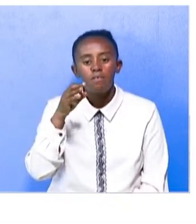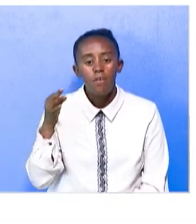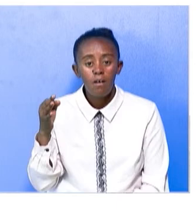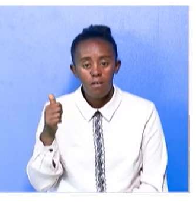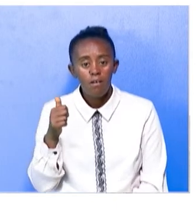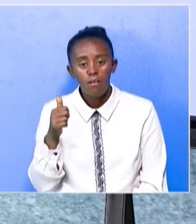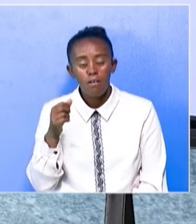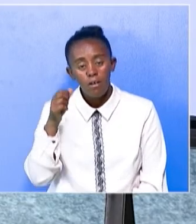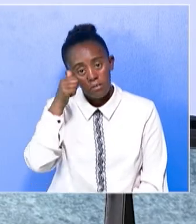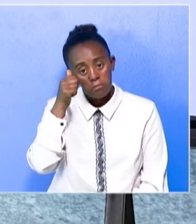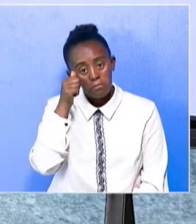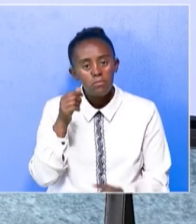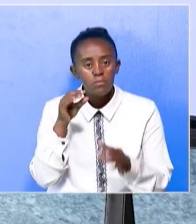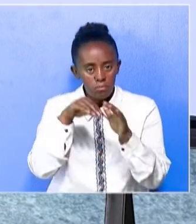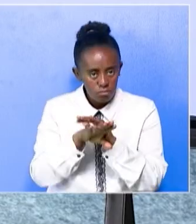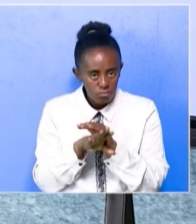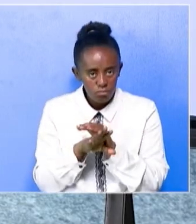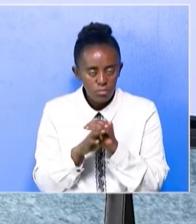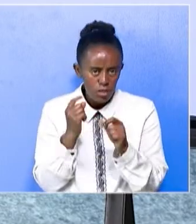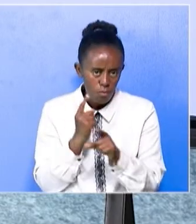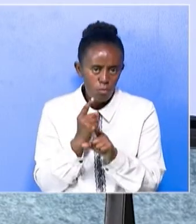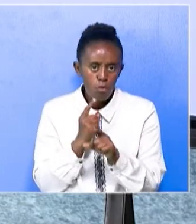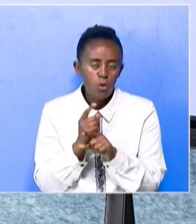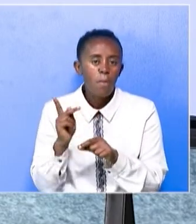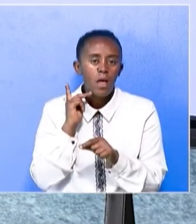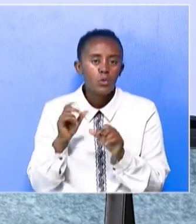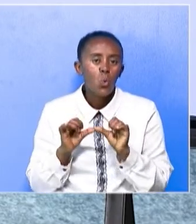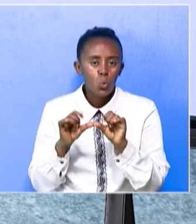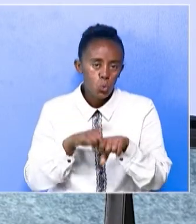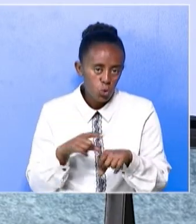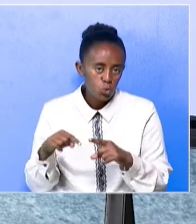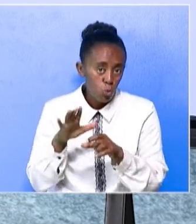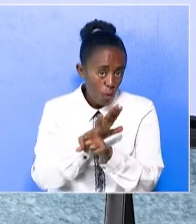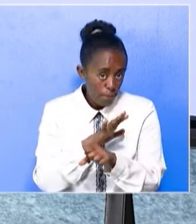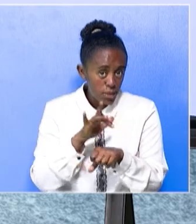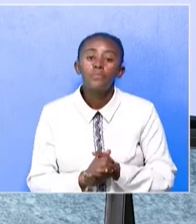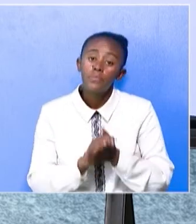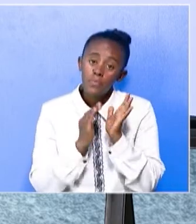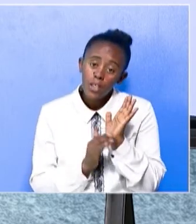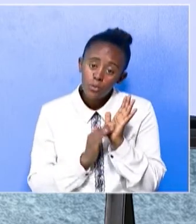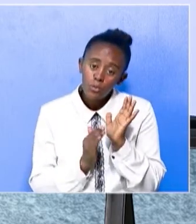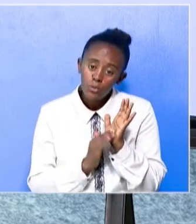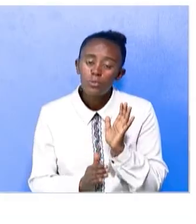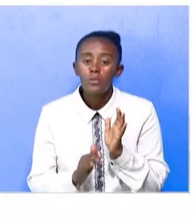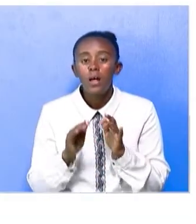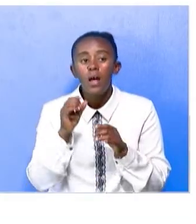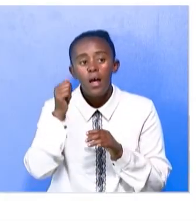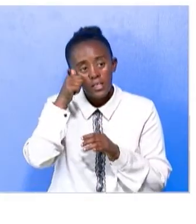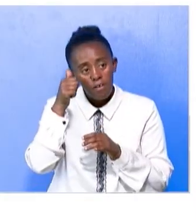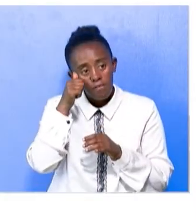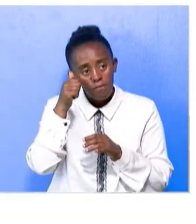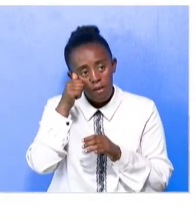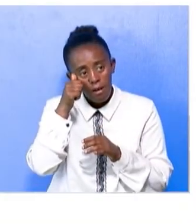you are going to insert the appropriate past continuous tense in order to complete the sentence. Asafa blank,